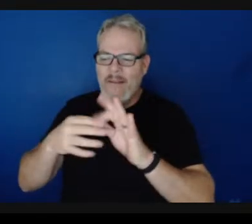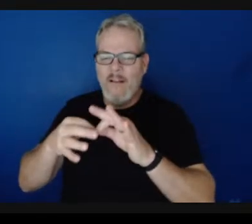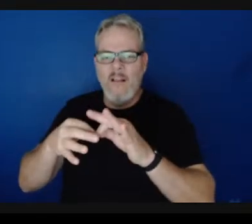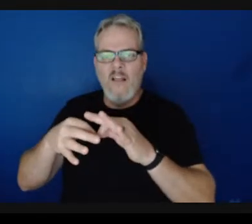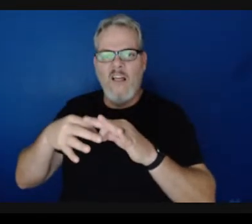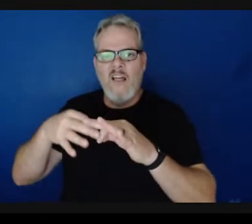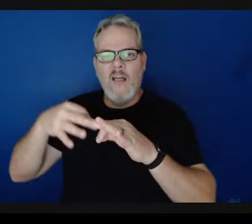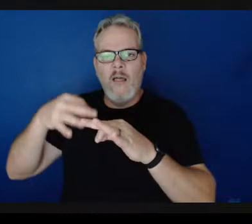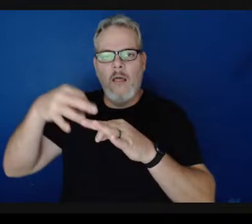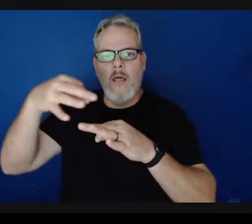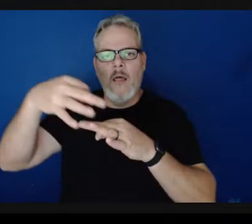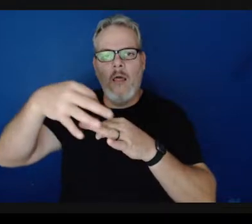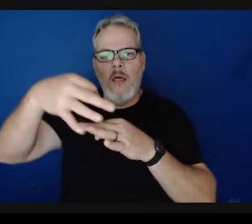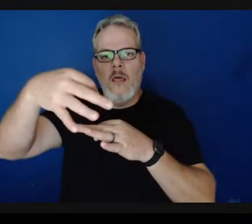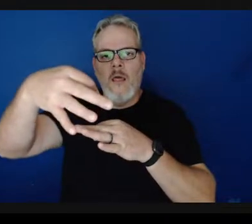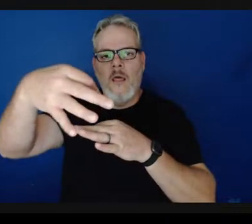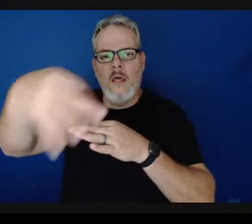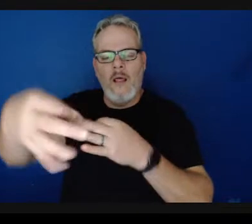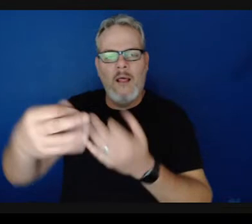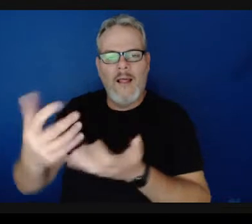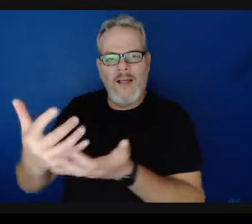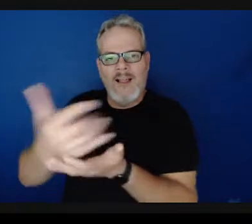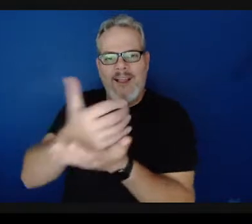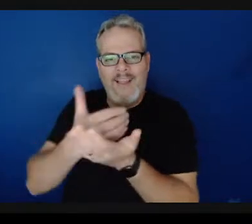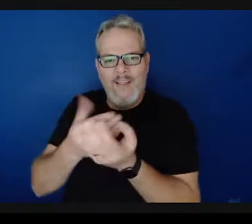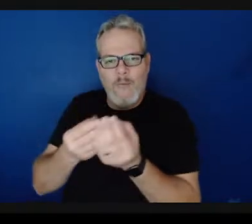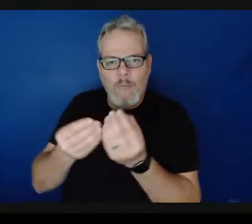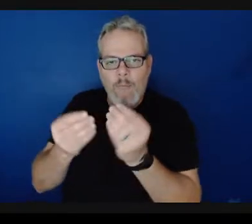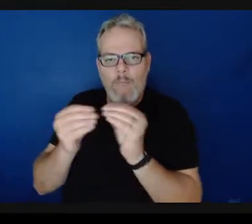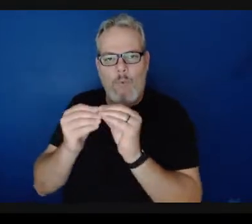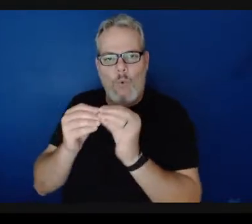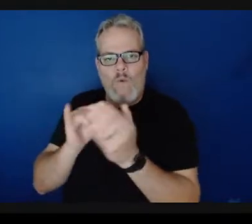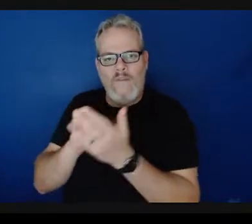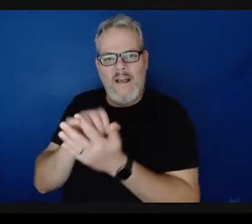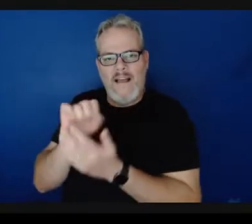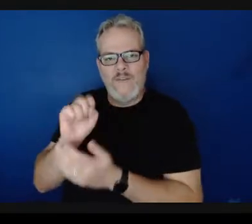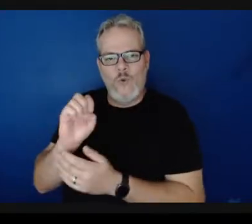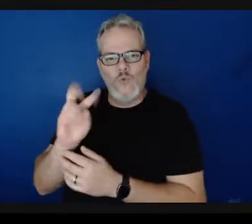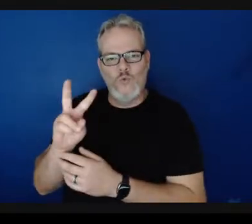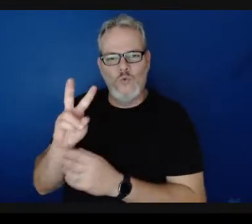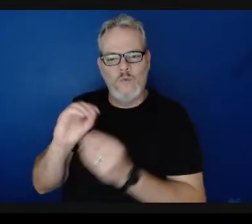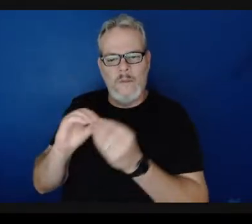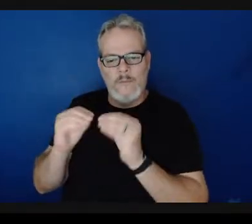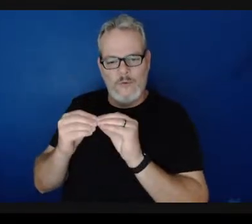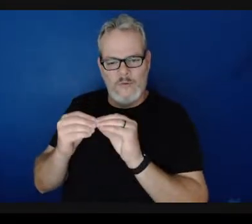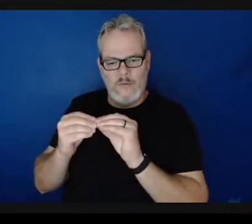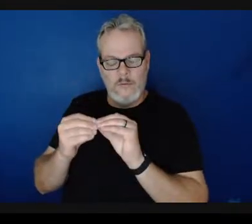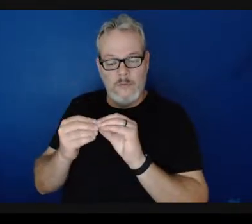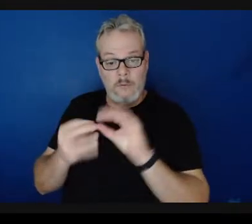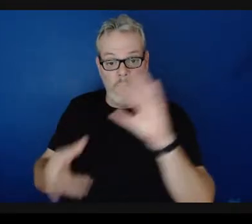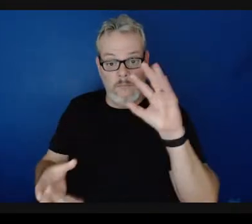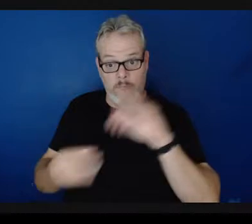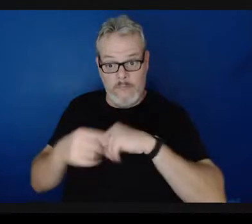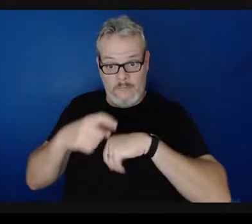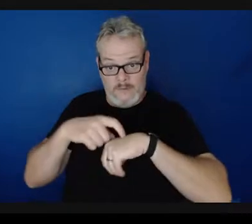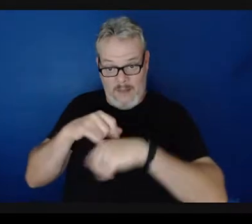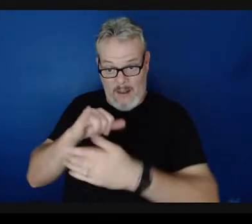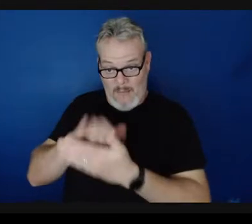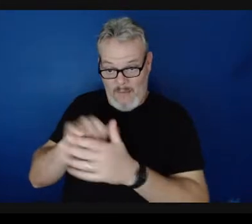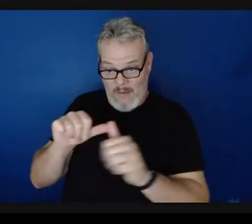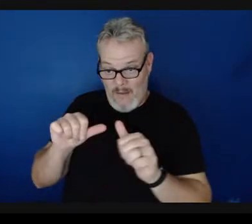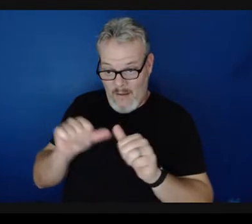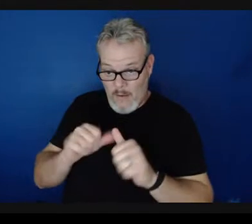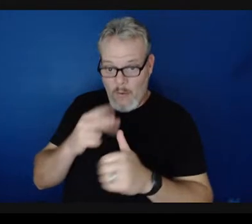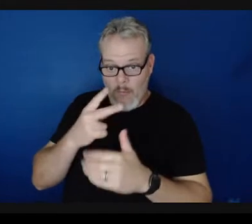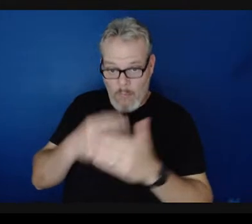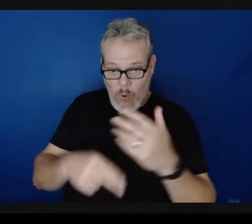acquiring new emission rates. That entire time, earthquake counts in the shallow upper and middle East